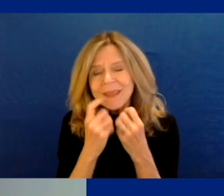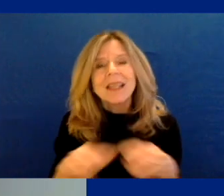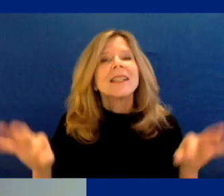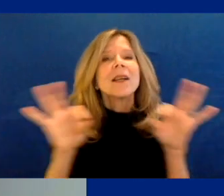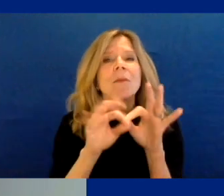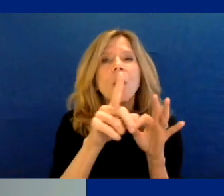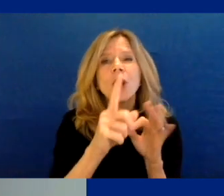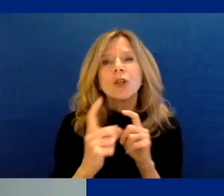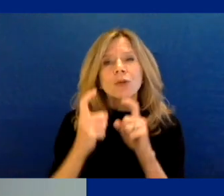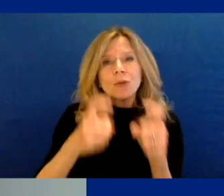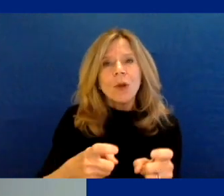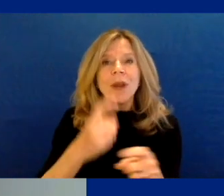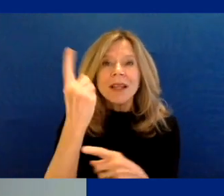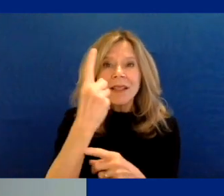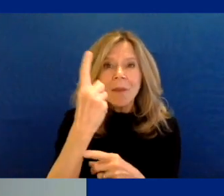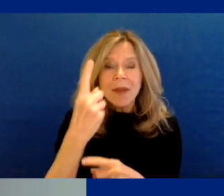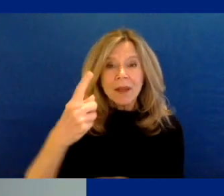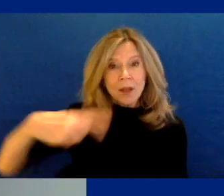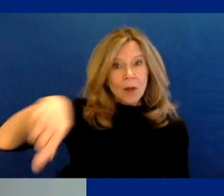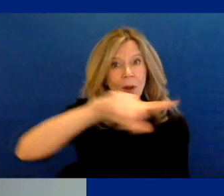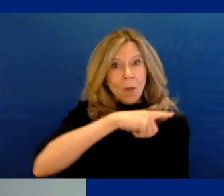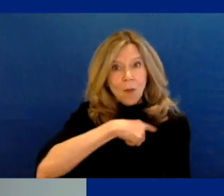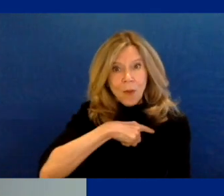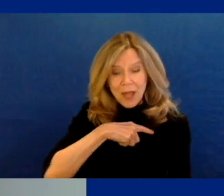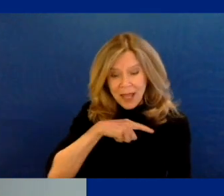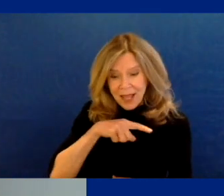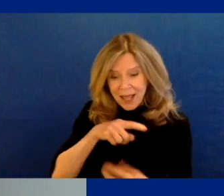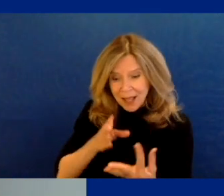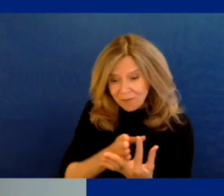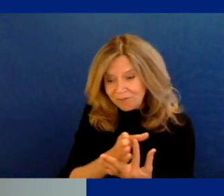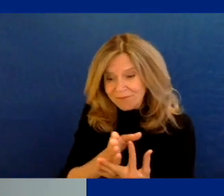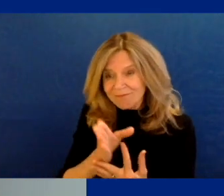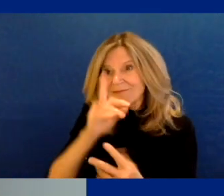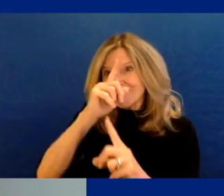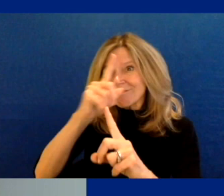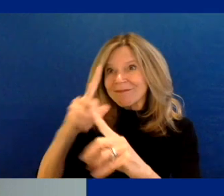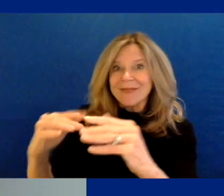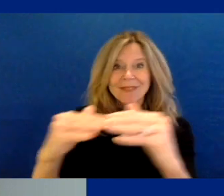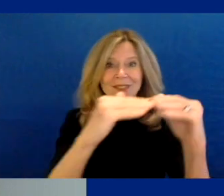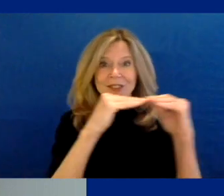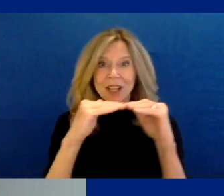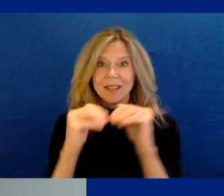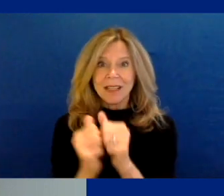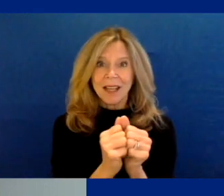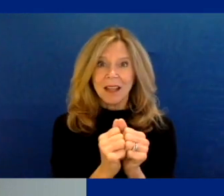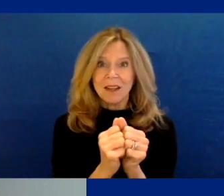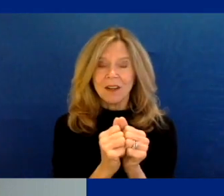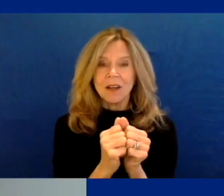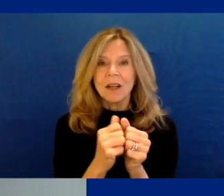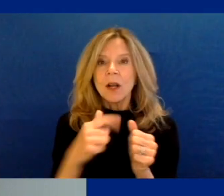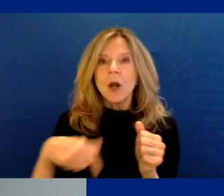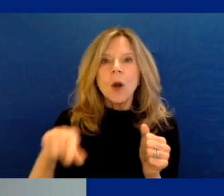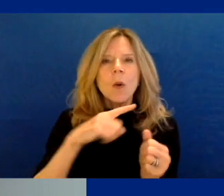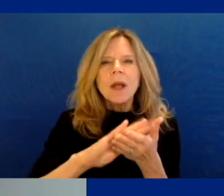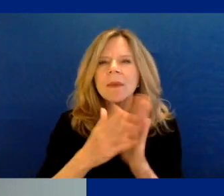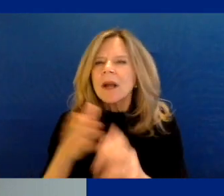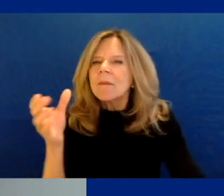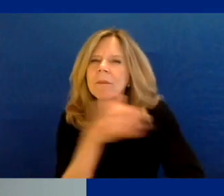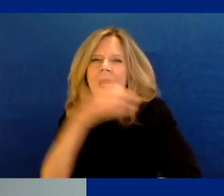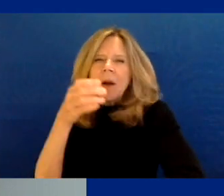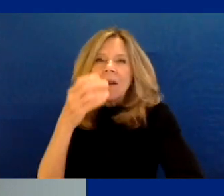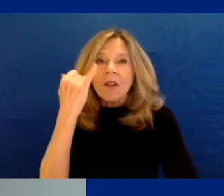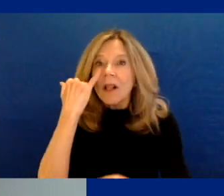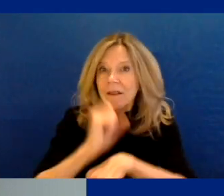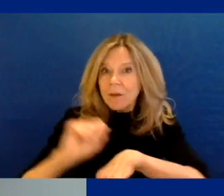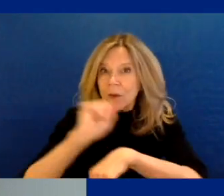we journey to justice together, remember that we are most powerful when we do this together. I